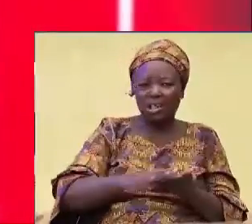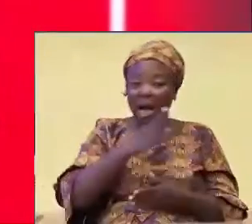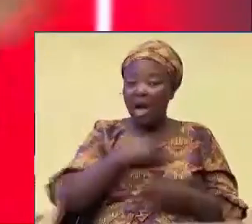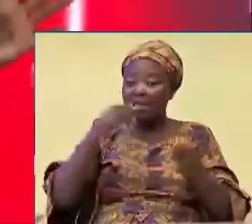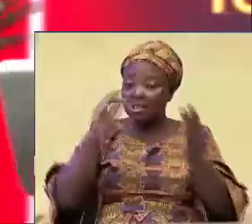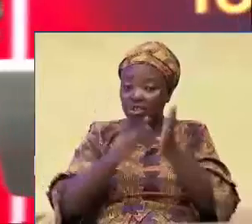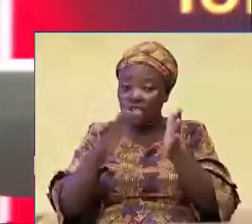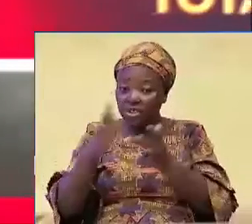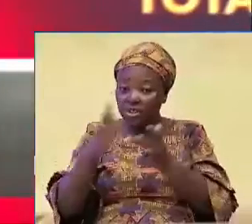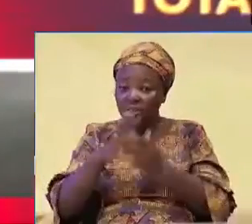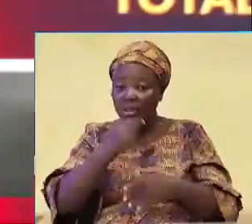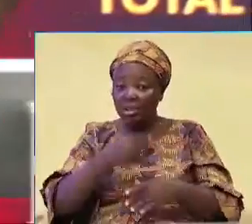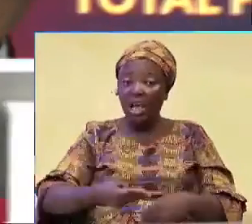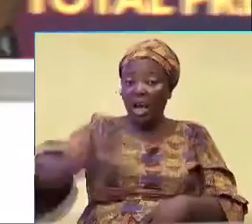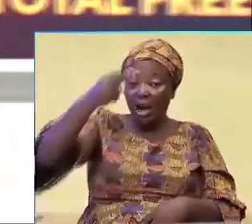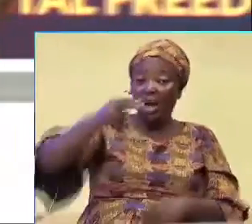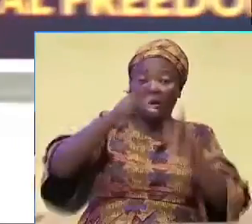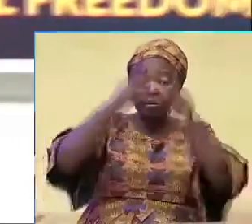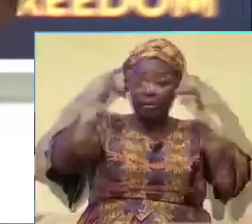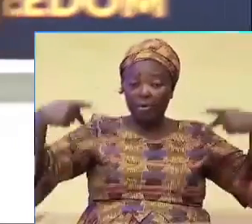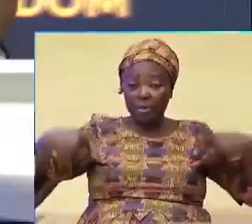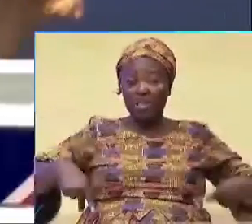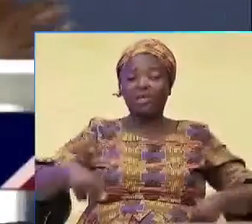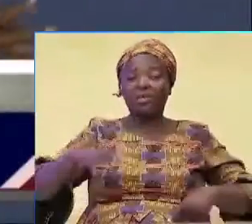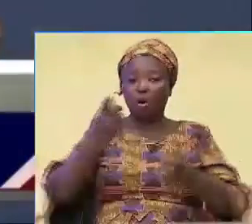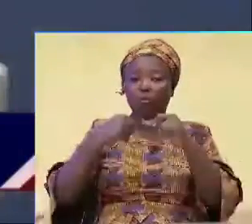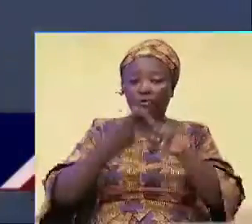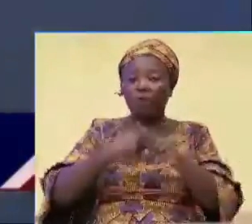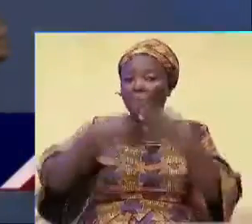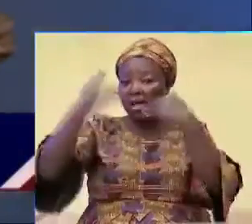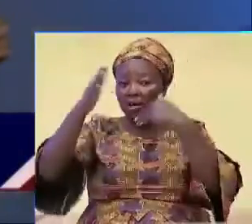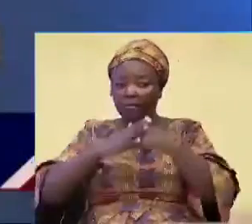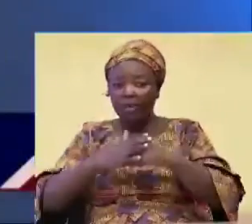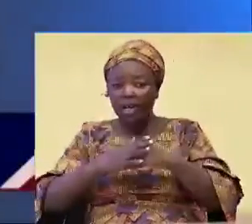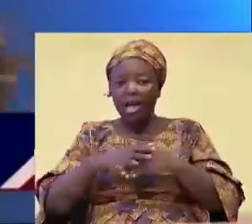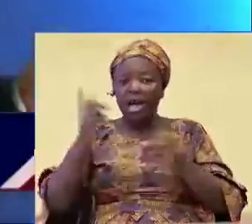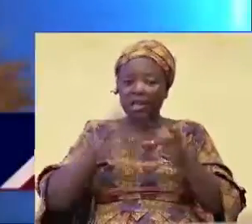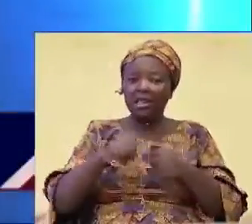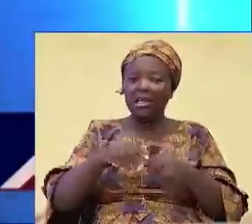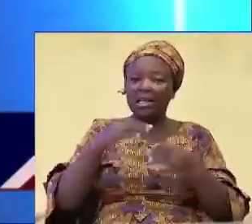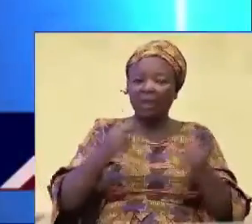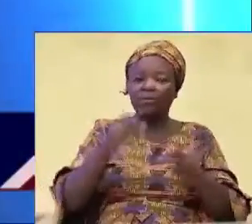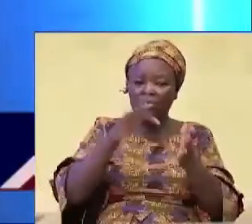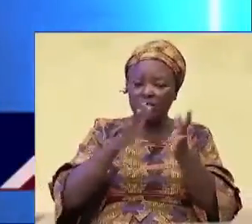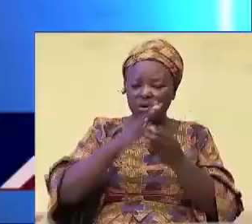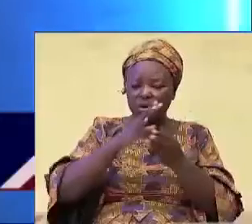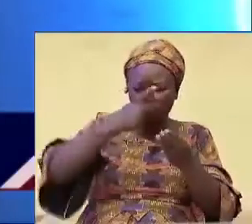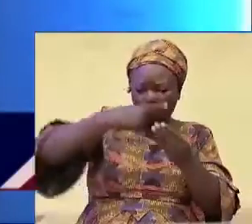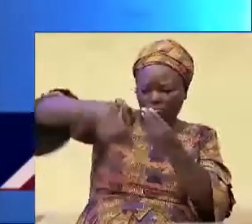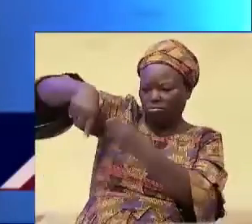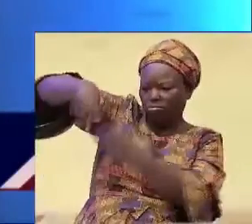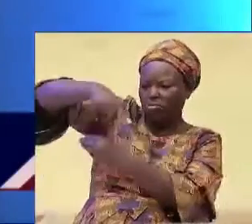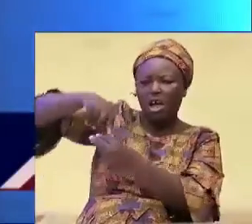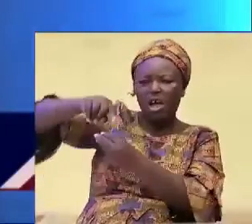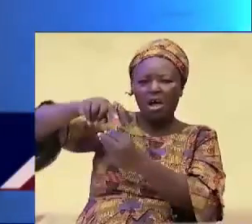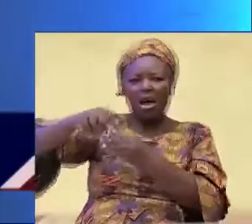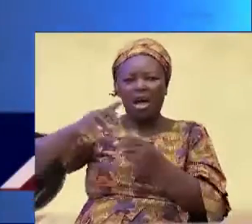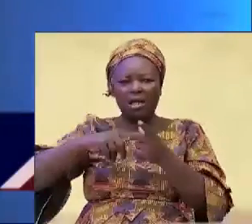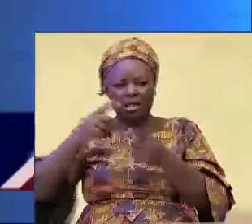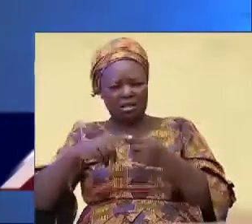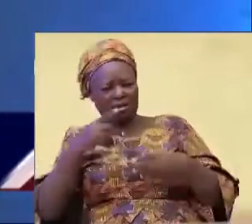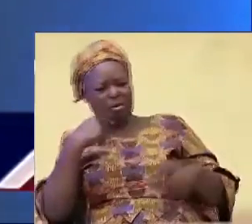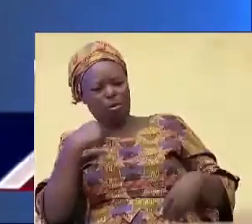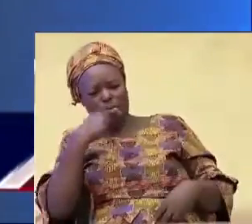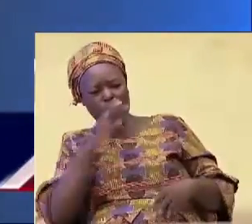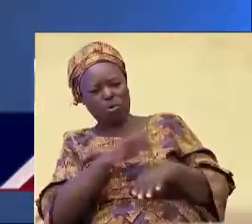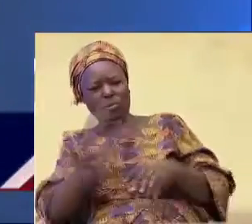And Jesus Christ, the high priest, come from heaven. And now Jesus turned around and said,